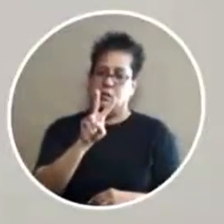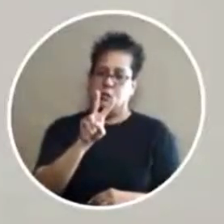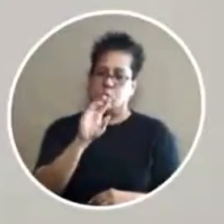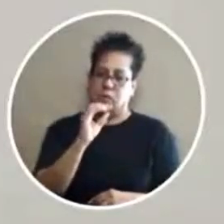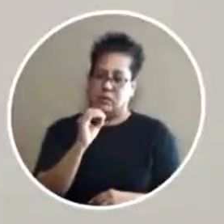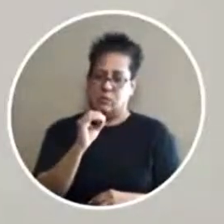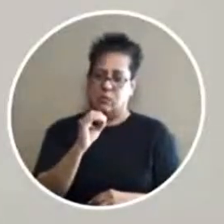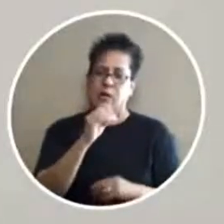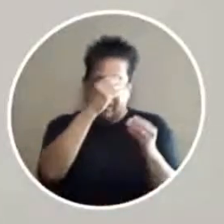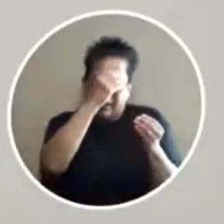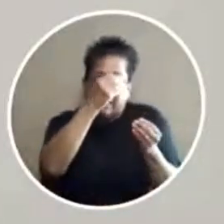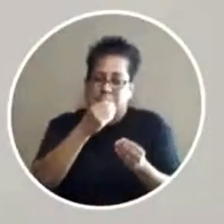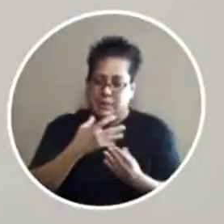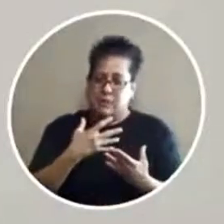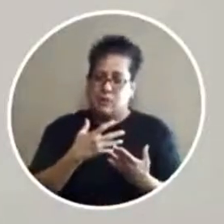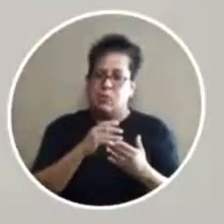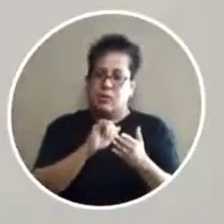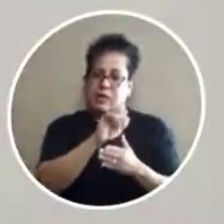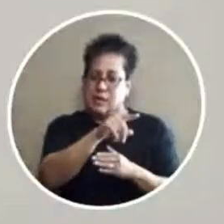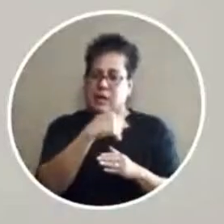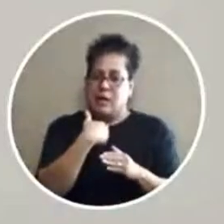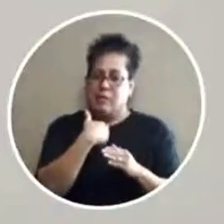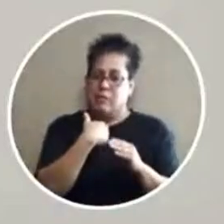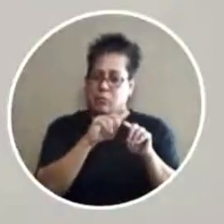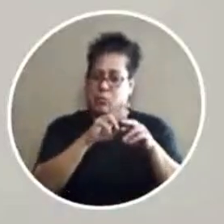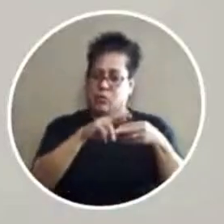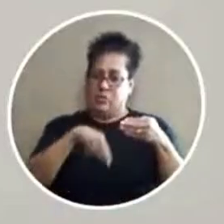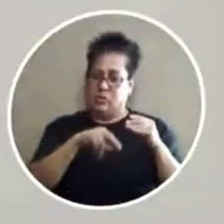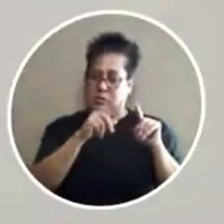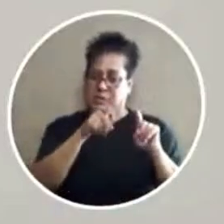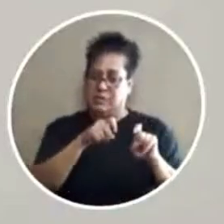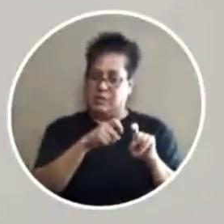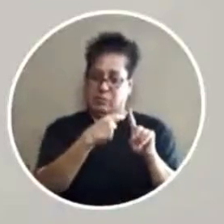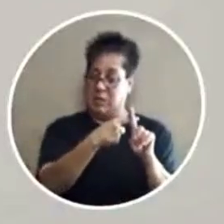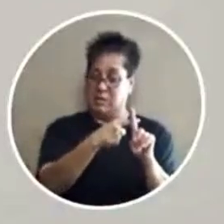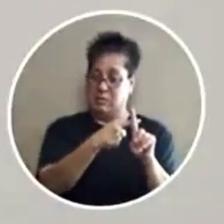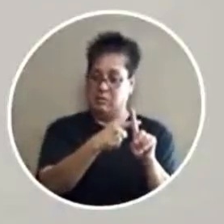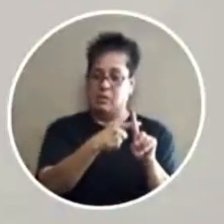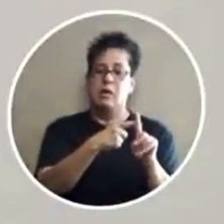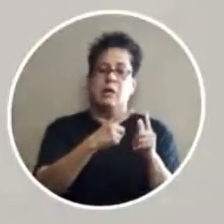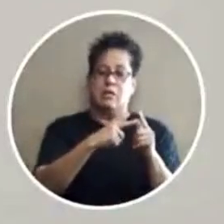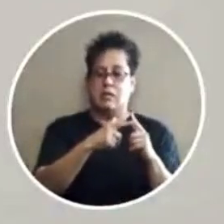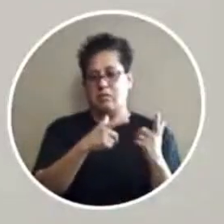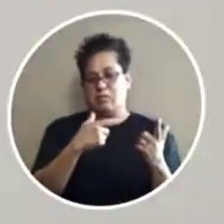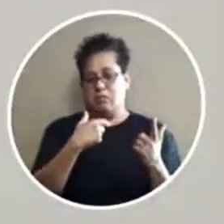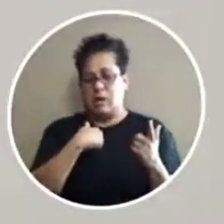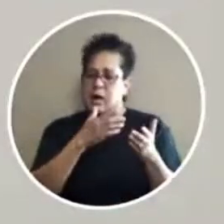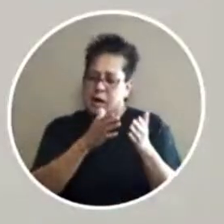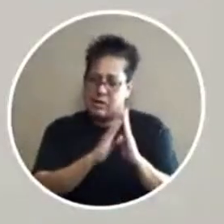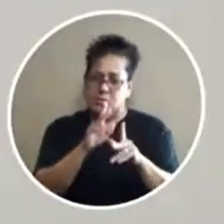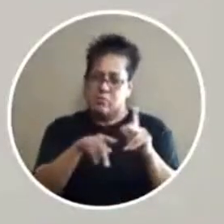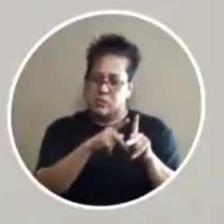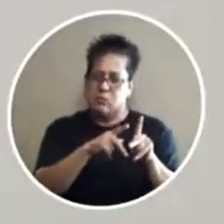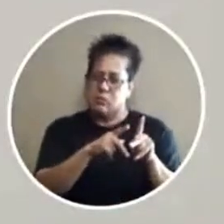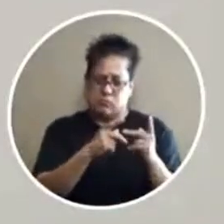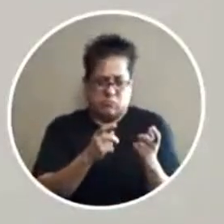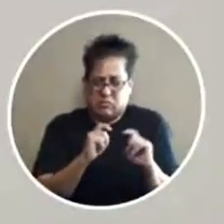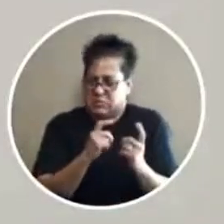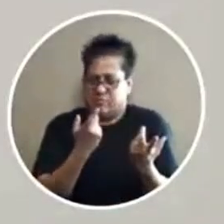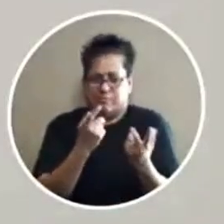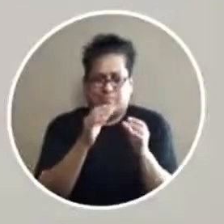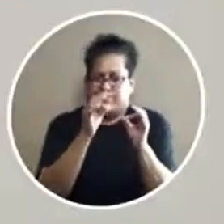212-6520 to let us know that they have the positive results and to receive instruction for us. Again, we're asking people to give us